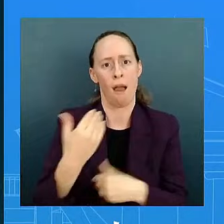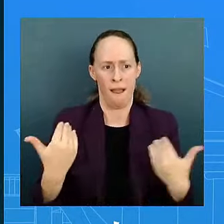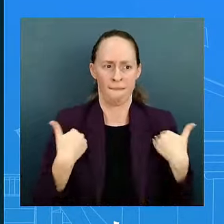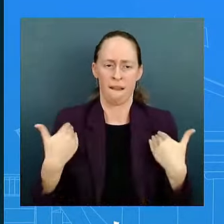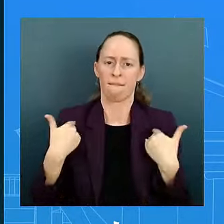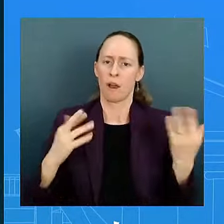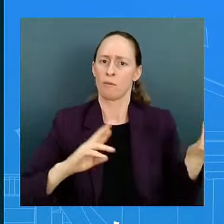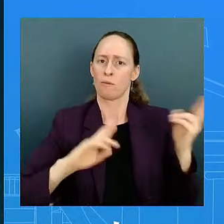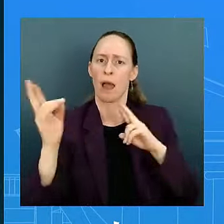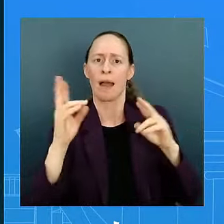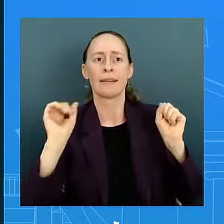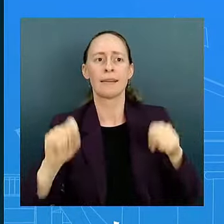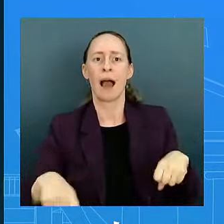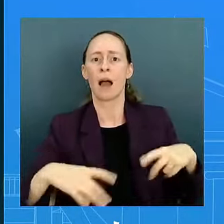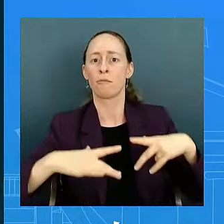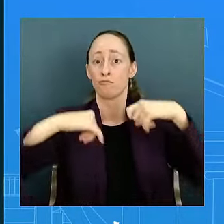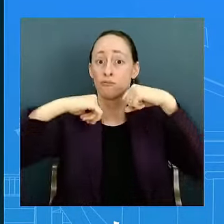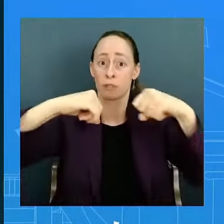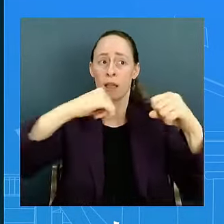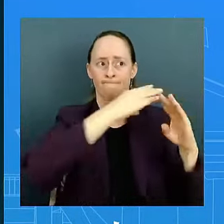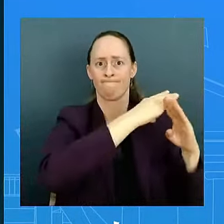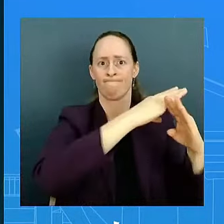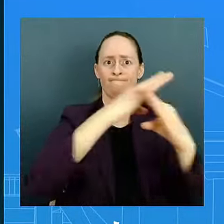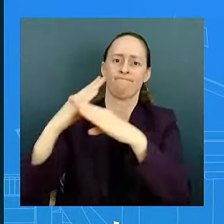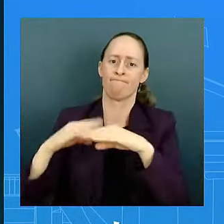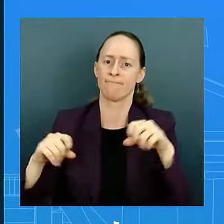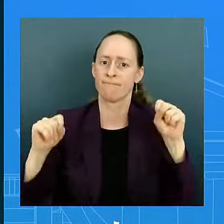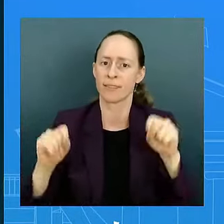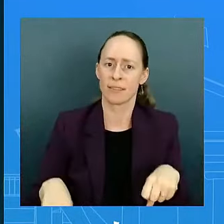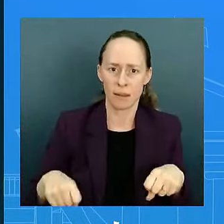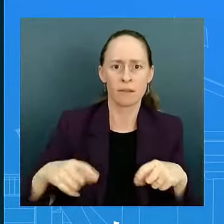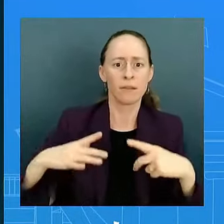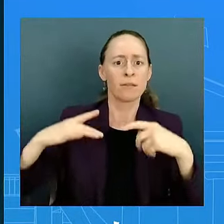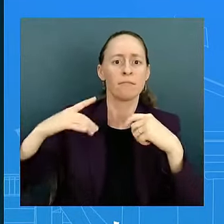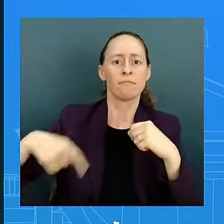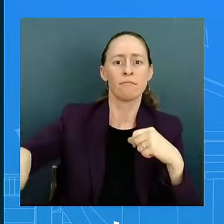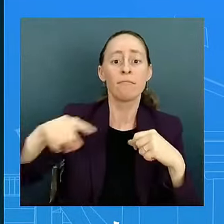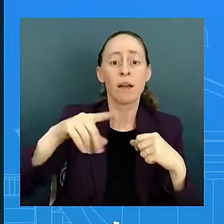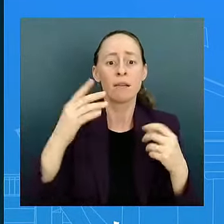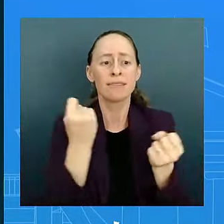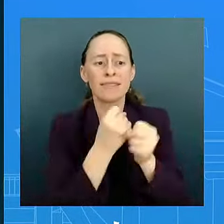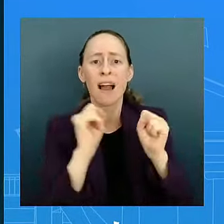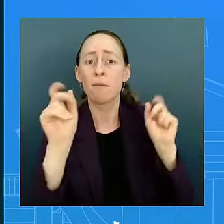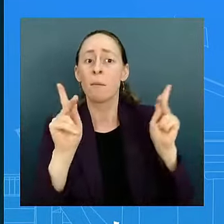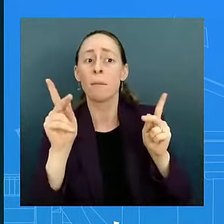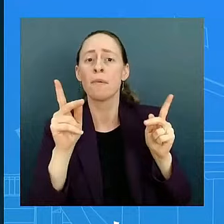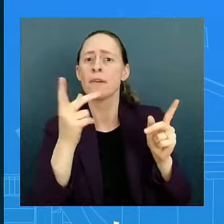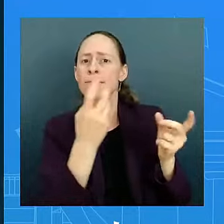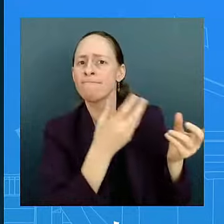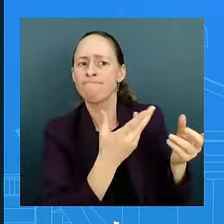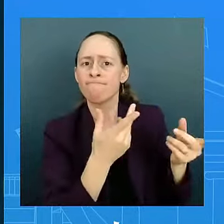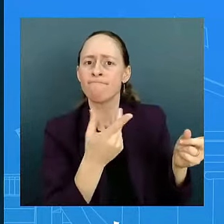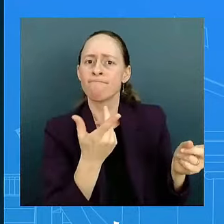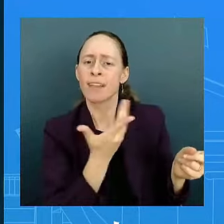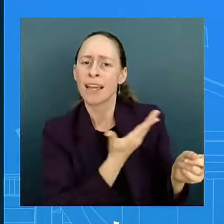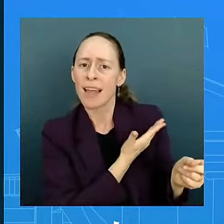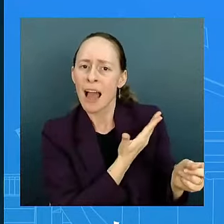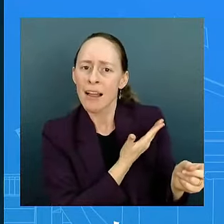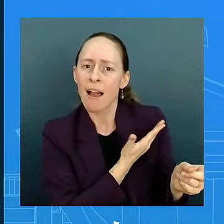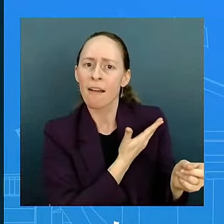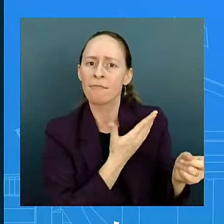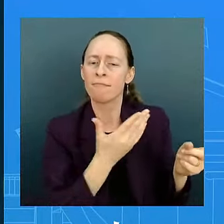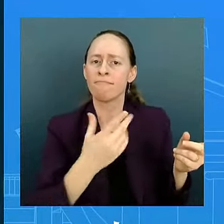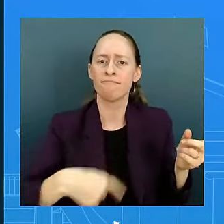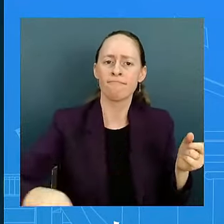and manage risk in the region. That's what we have done. That's why the president continues to work to make sure that we get a ceasefire deal, we get those